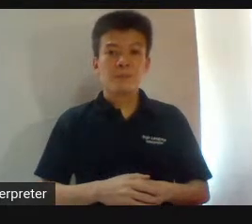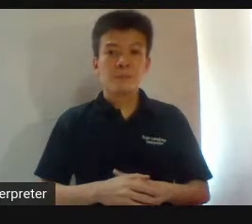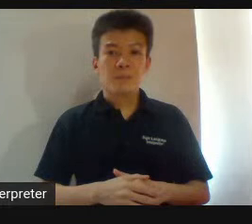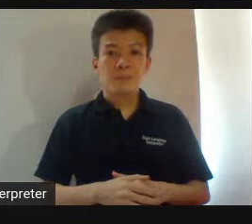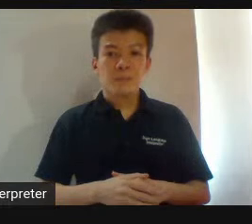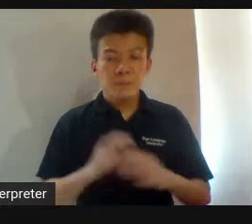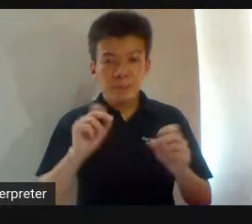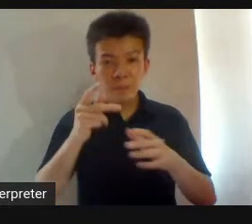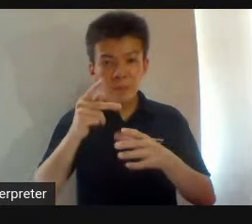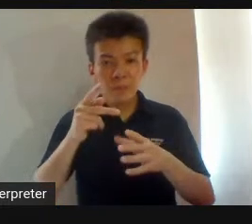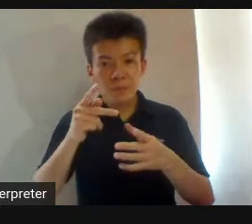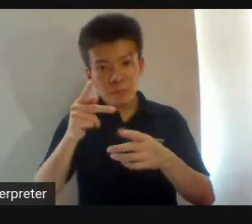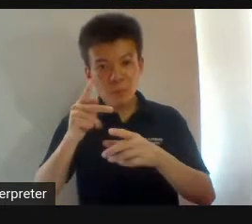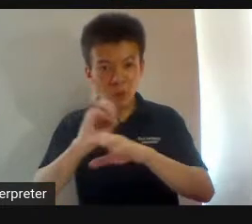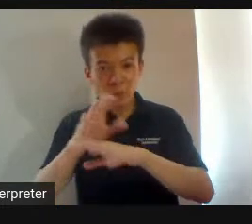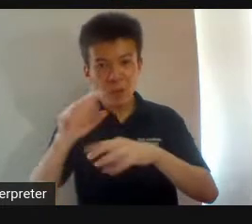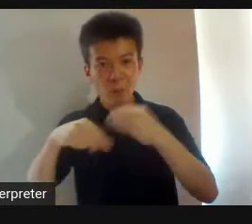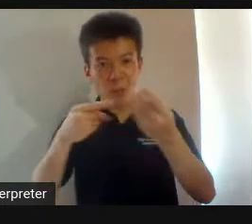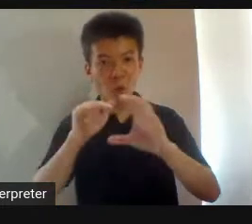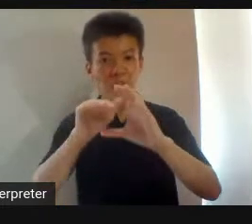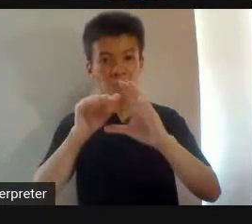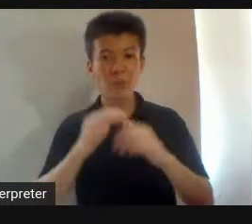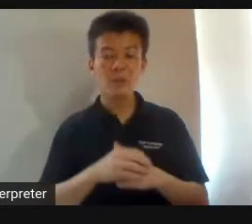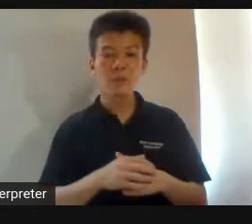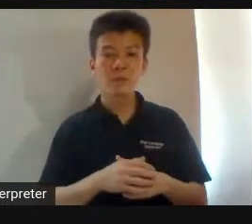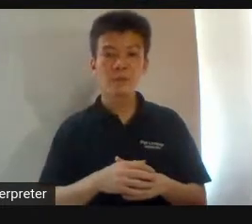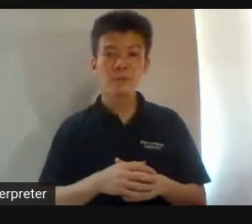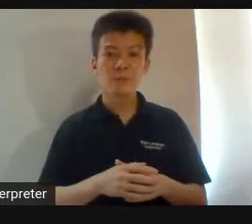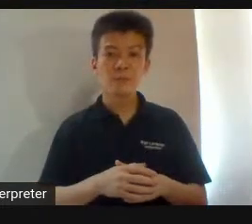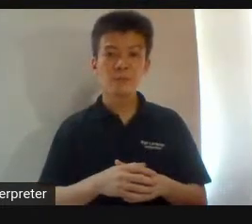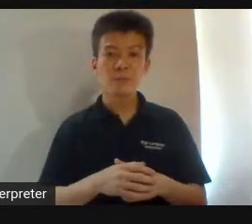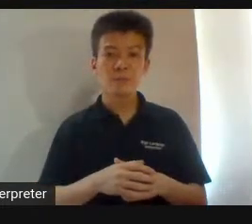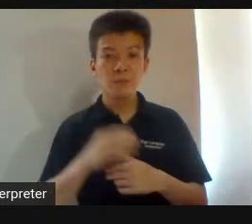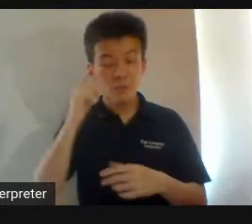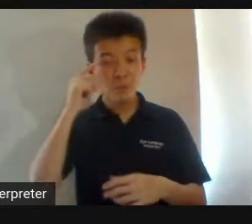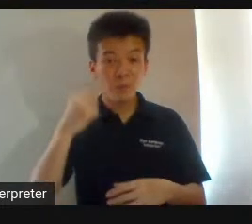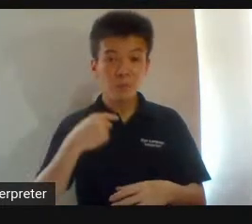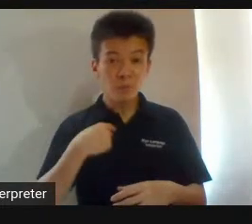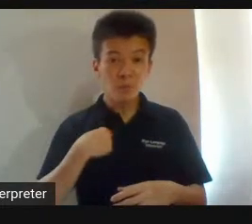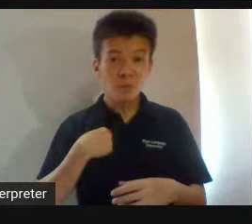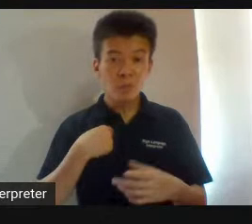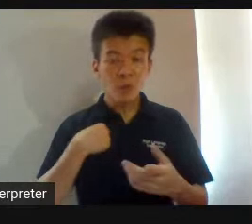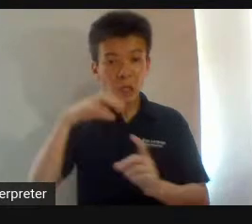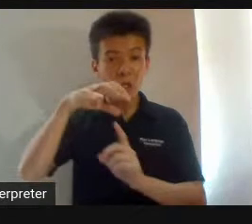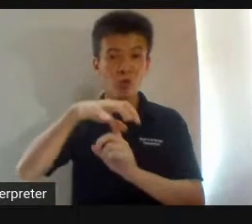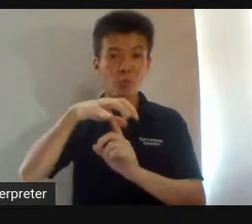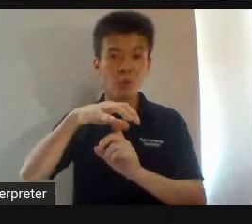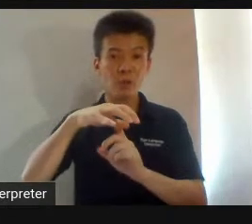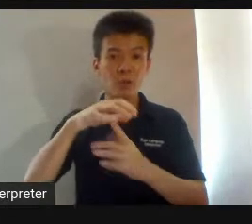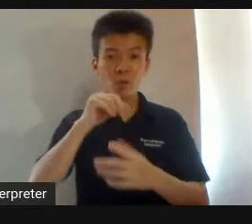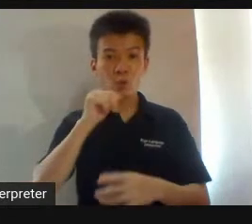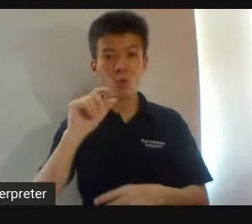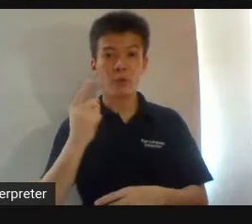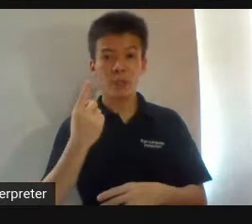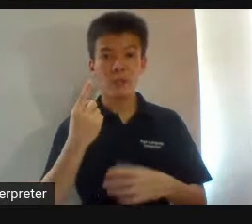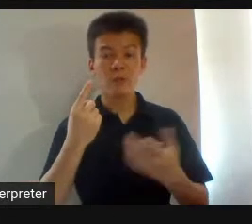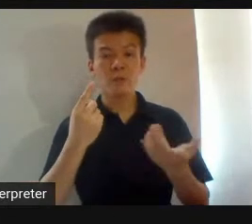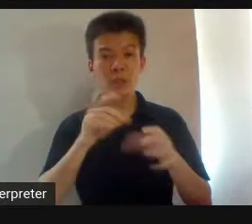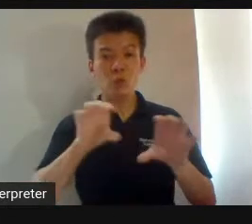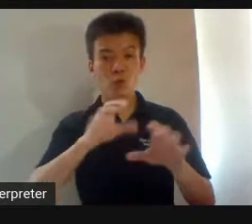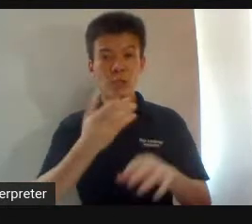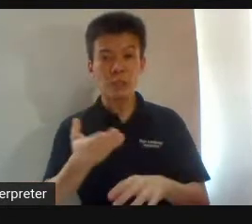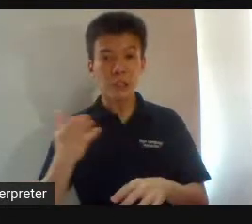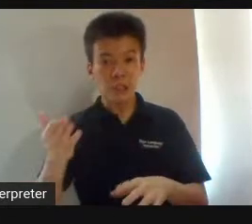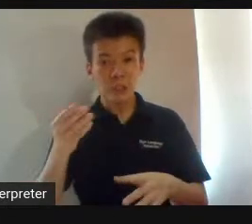A piece of advice about accessibility. Well, for me, I guess I champion for not just doing